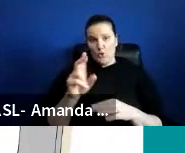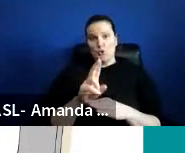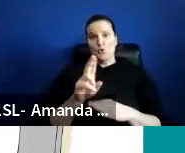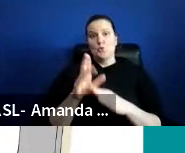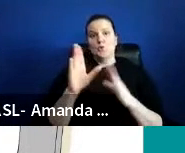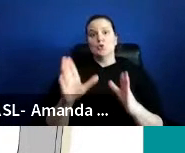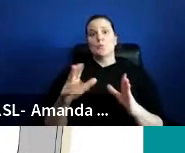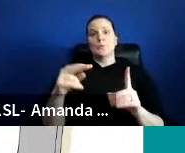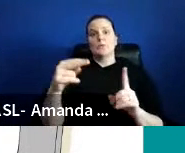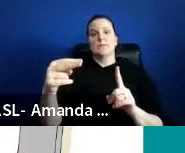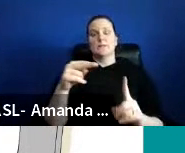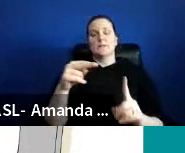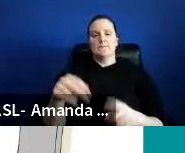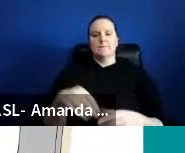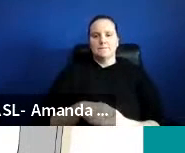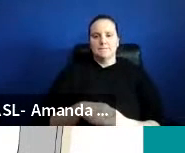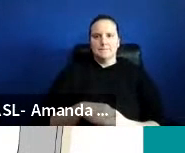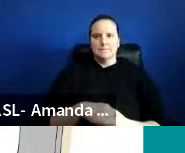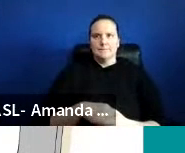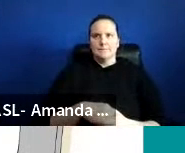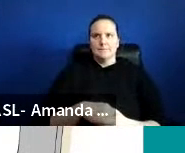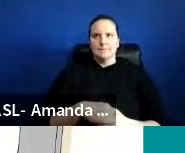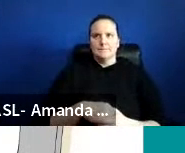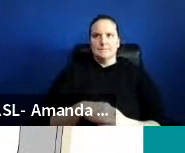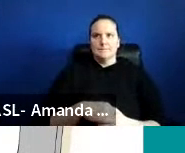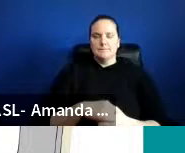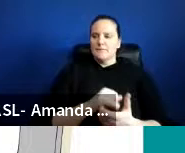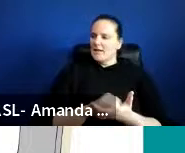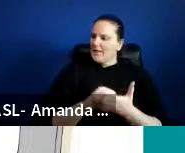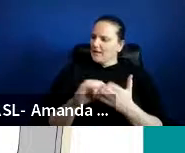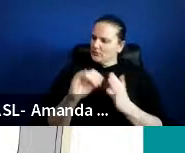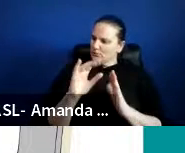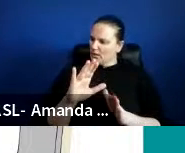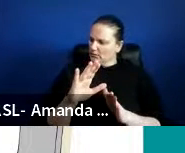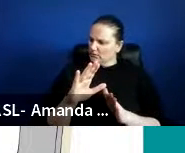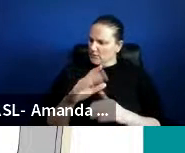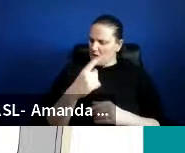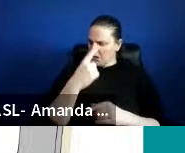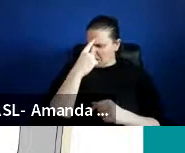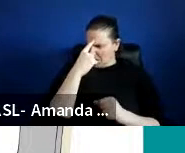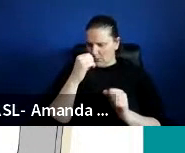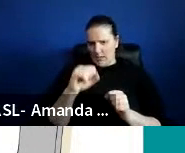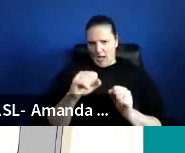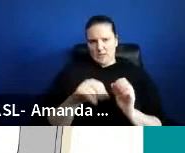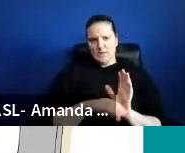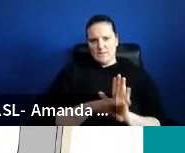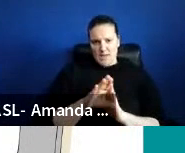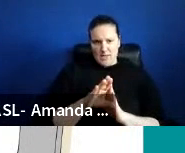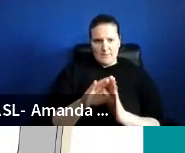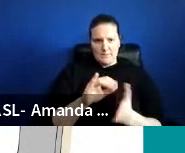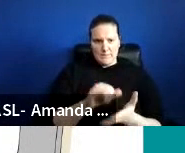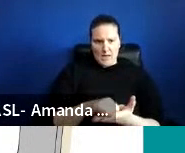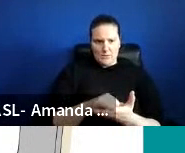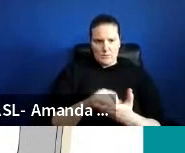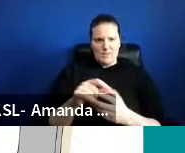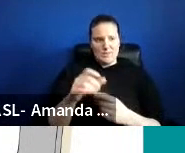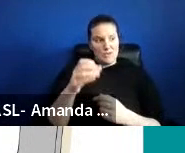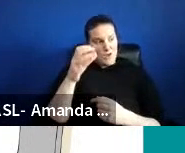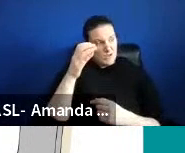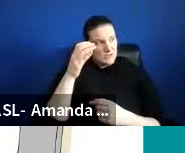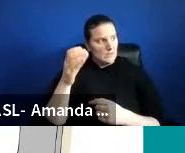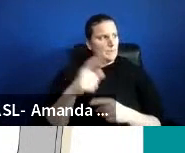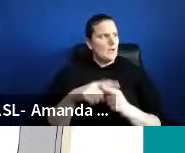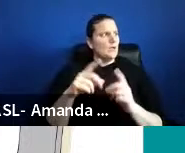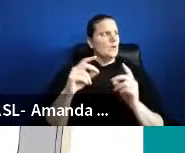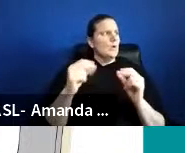perspective. That's great. So I think we can develop that as we develop the concepts, but really